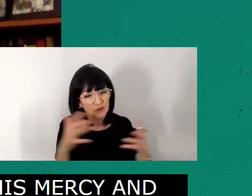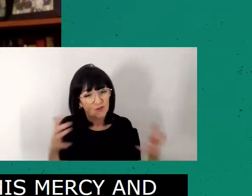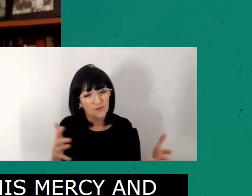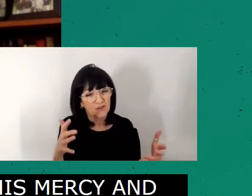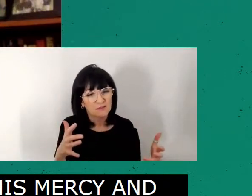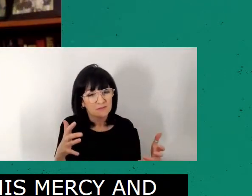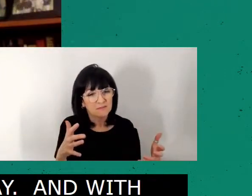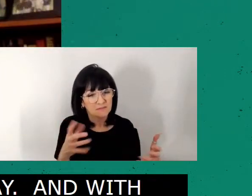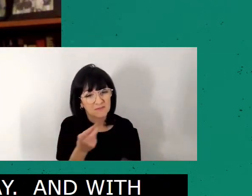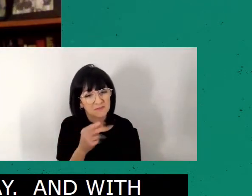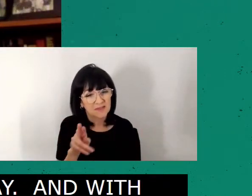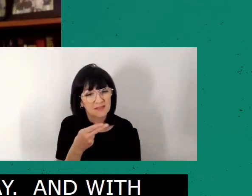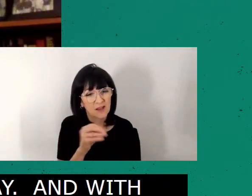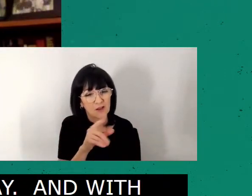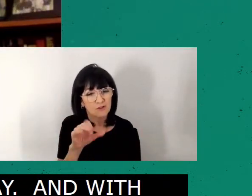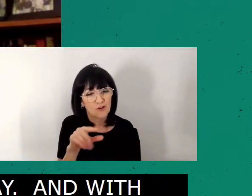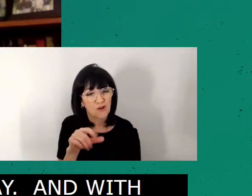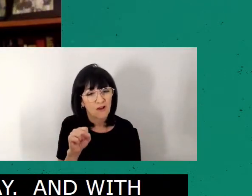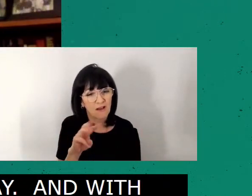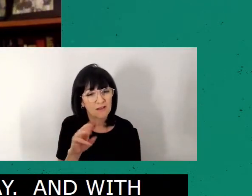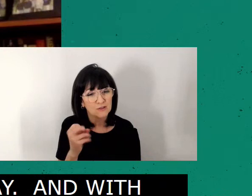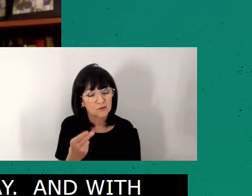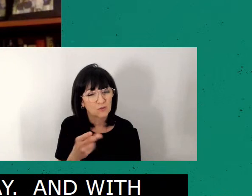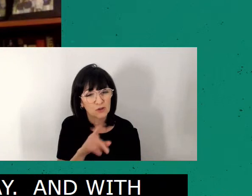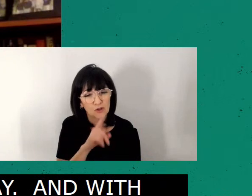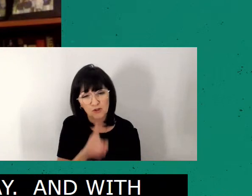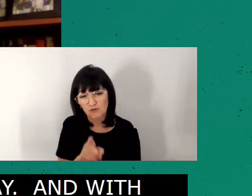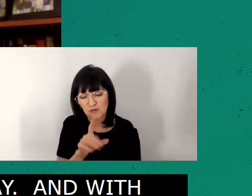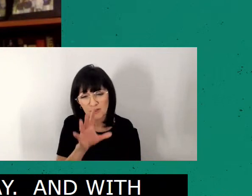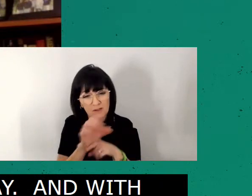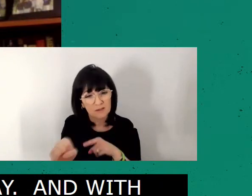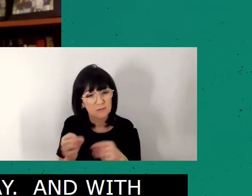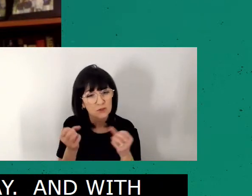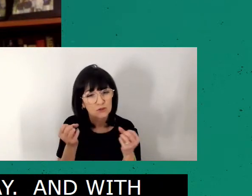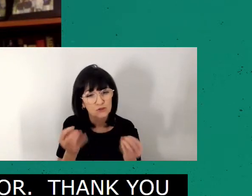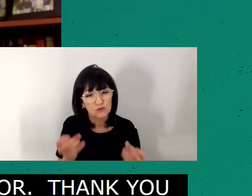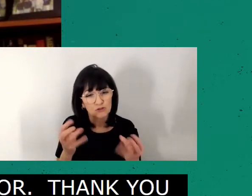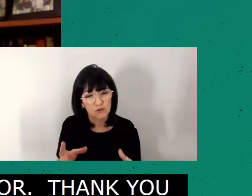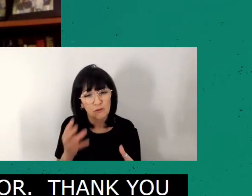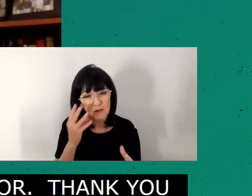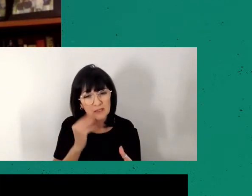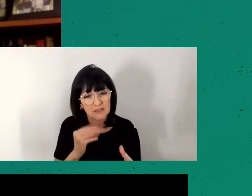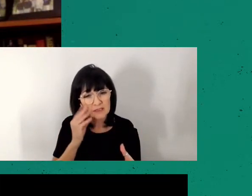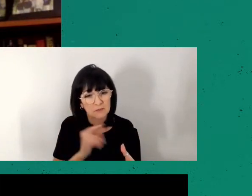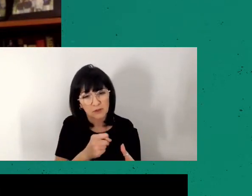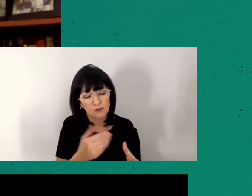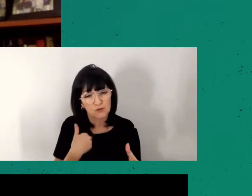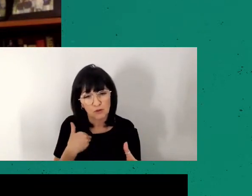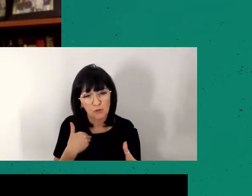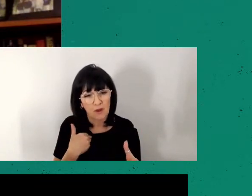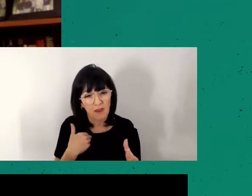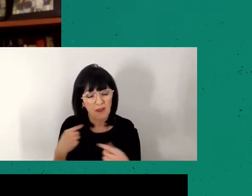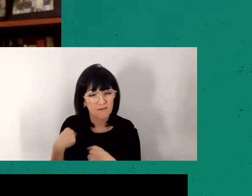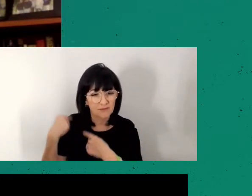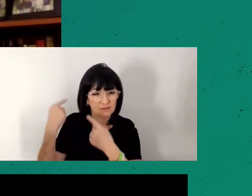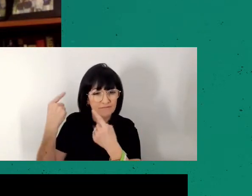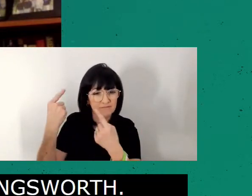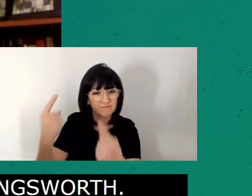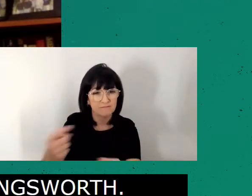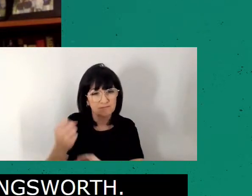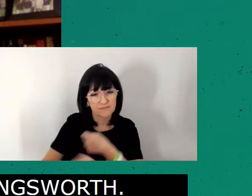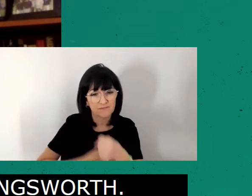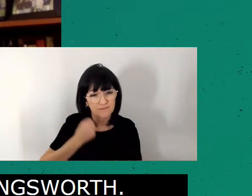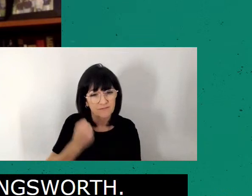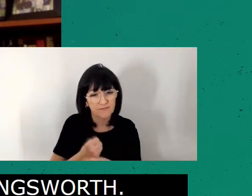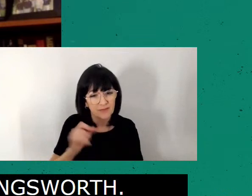was awesome. So many experiences that you had over the years, starting with the inspiration that you received